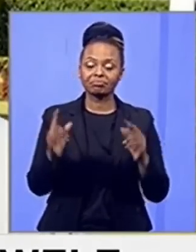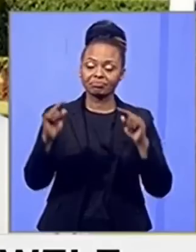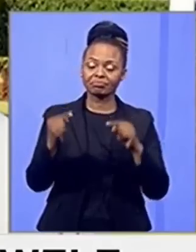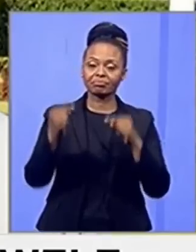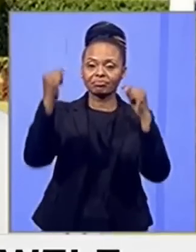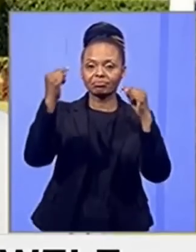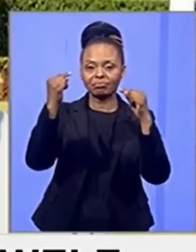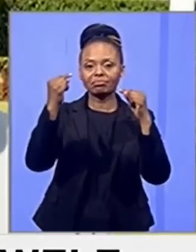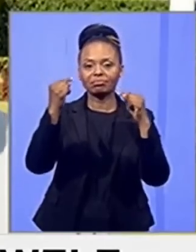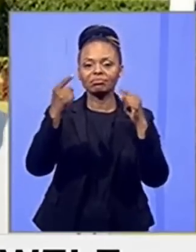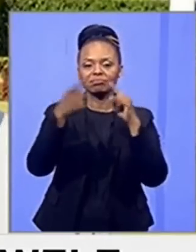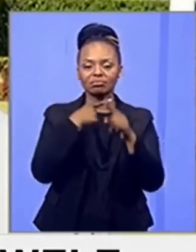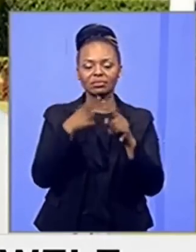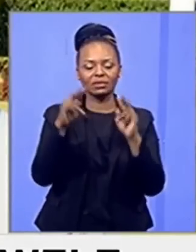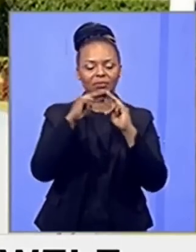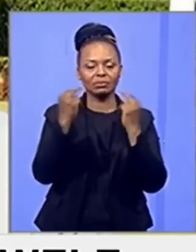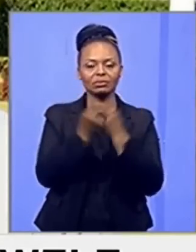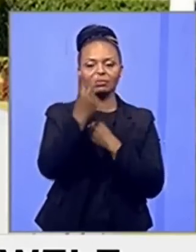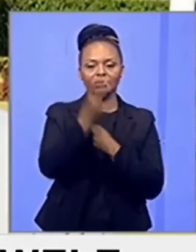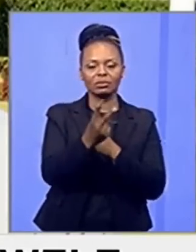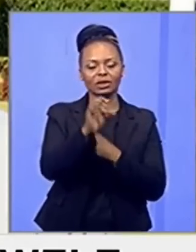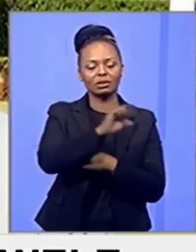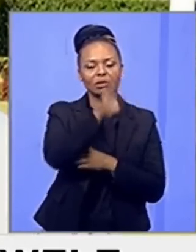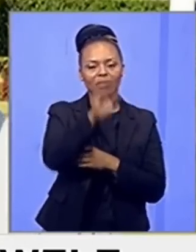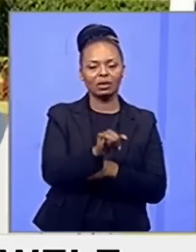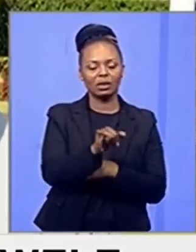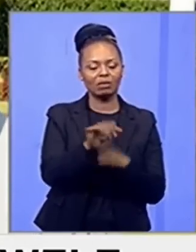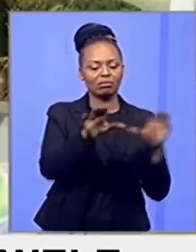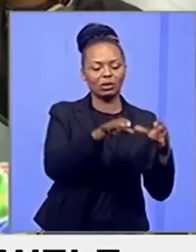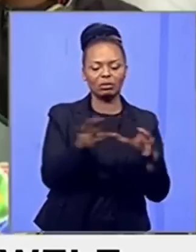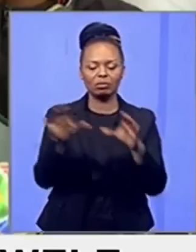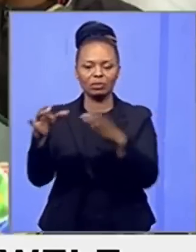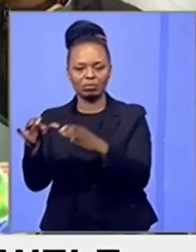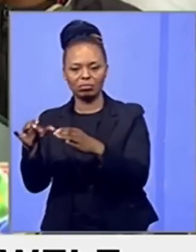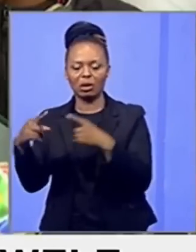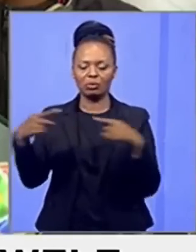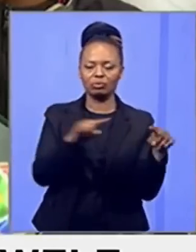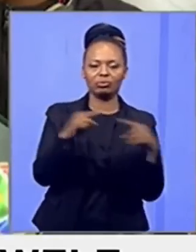between nations. There are two South Africans that are fighting against two Philippines.